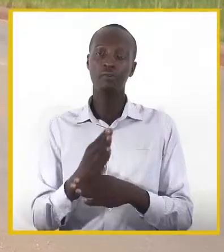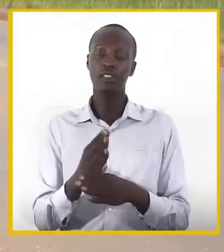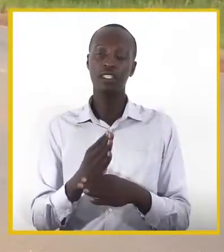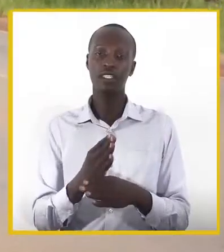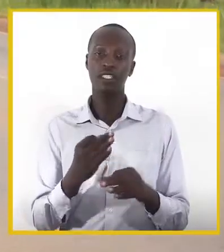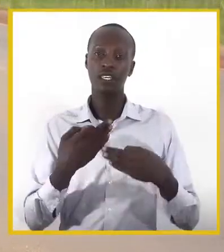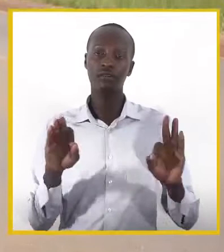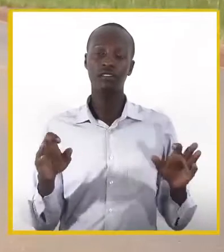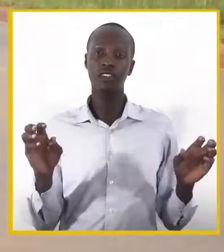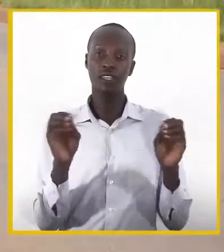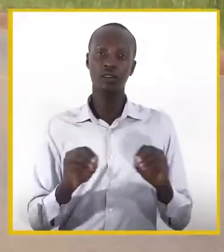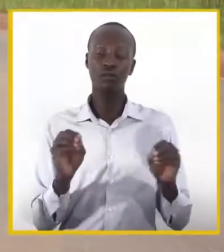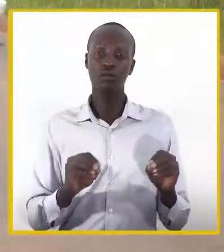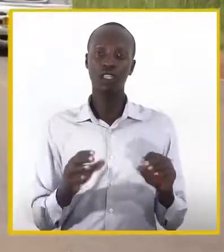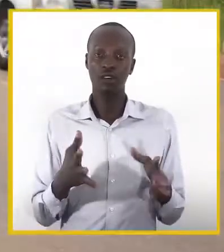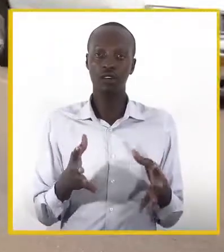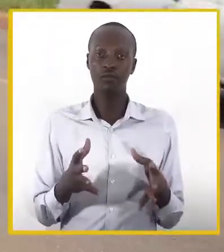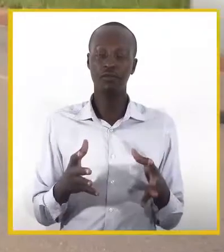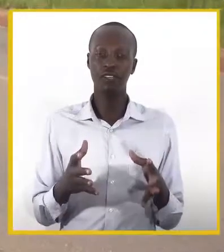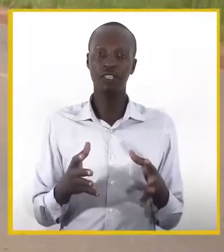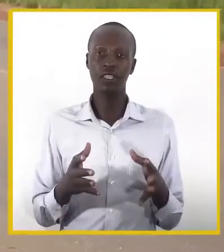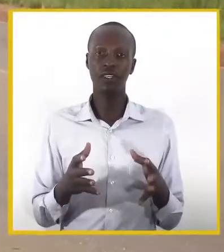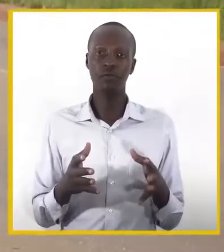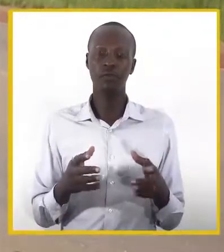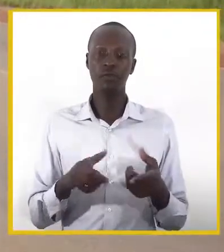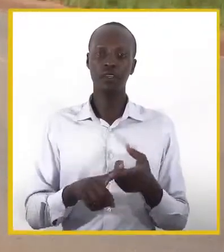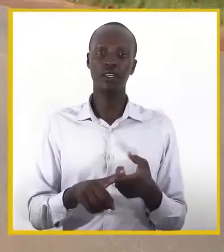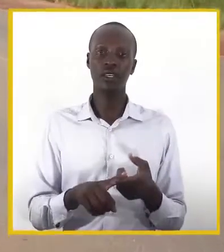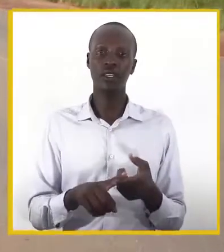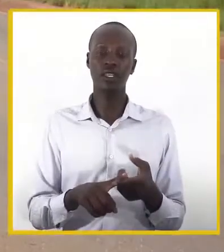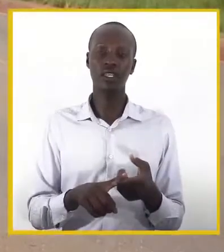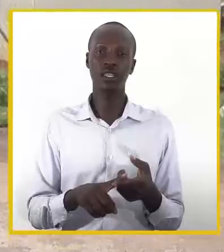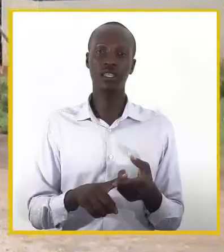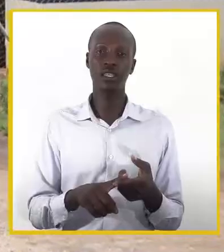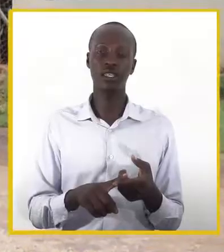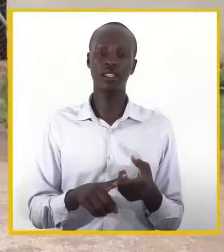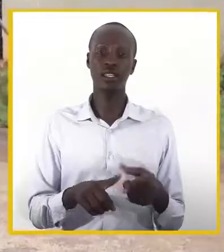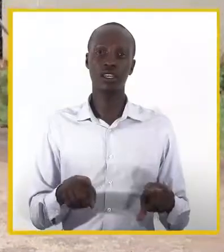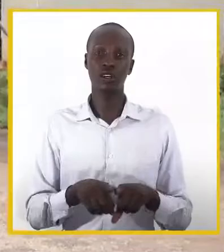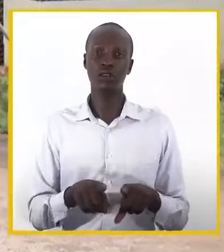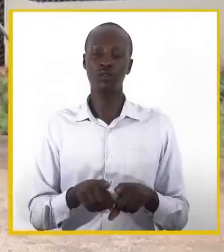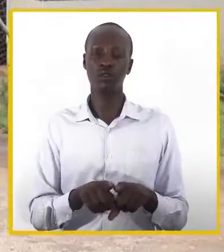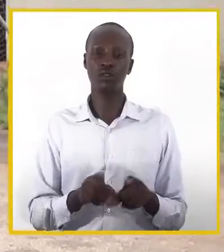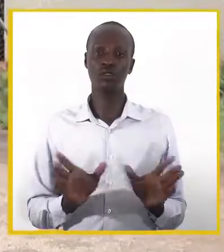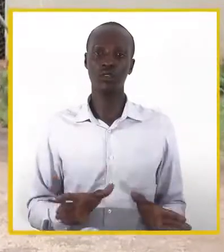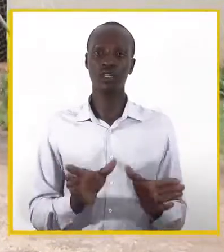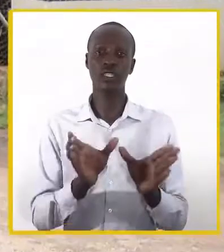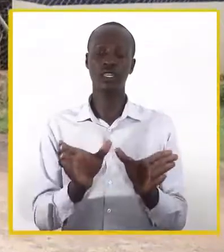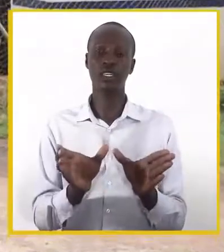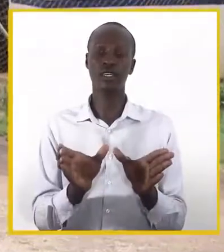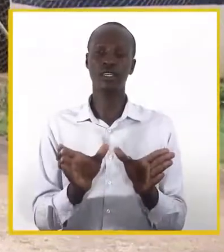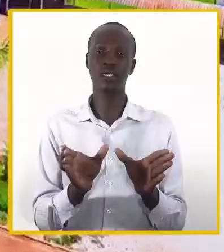duties freely without fearing any threats from these machete-wielding gangs. What I would want to